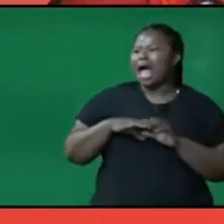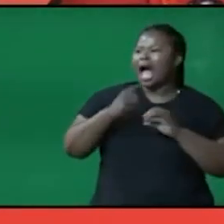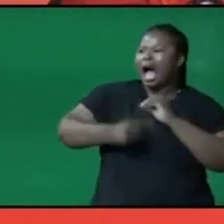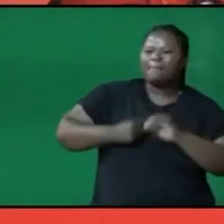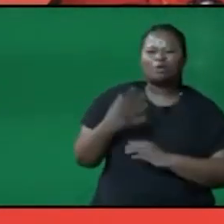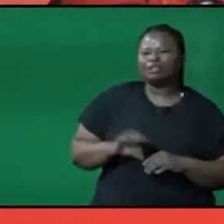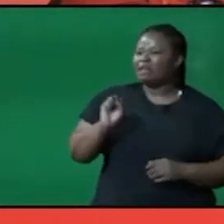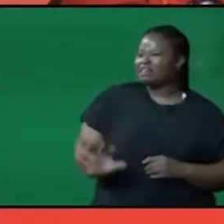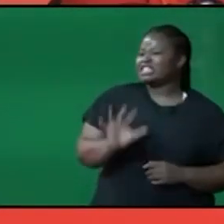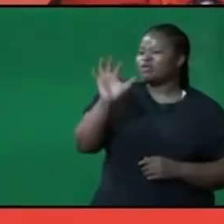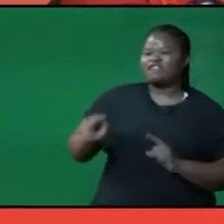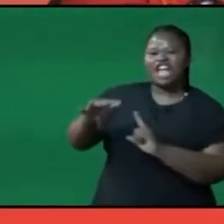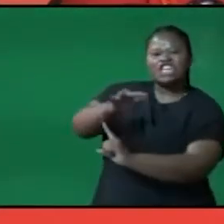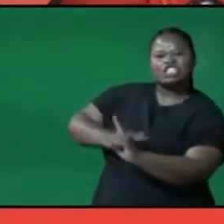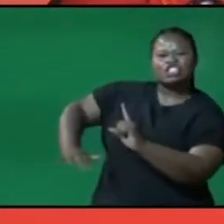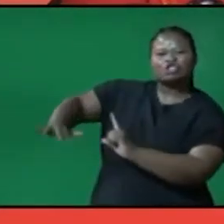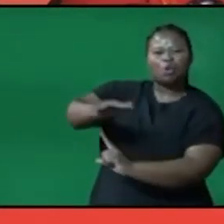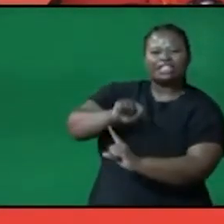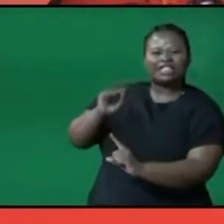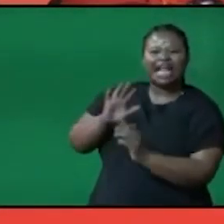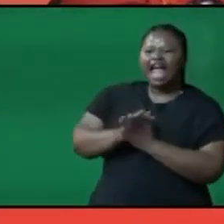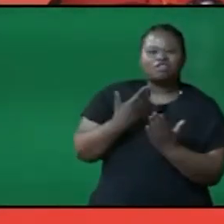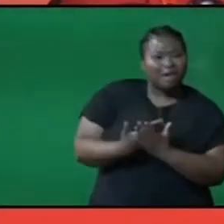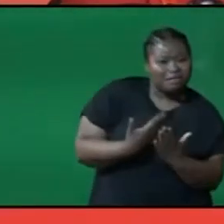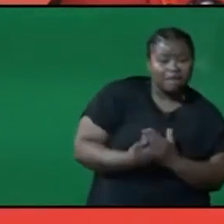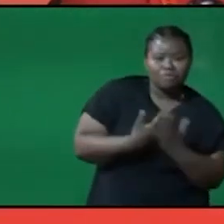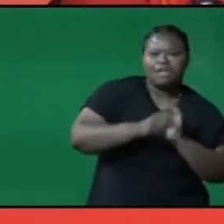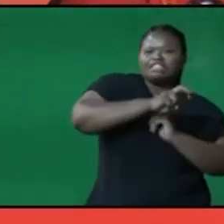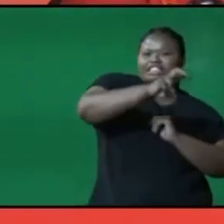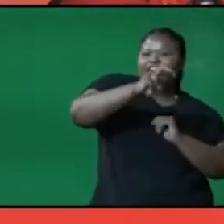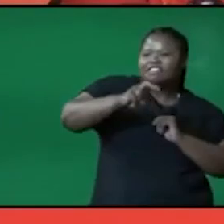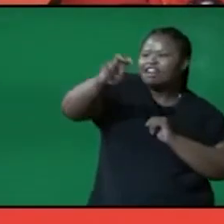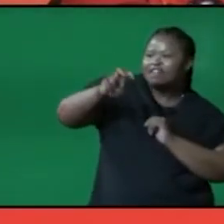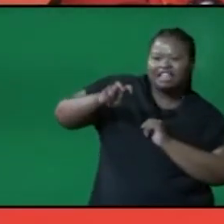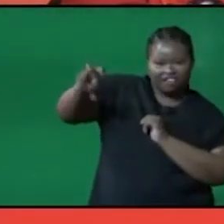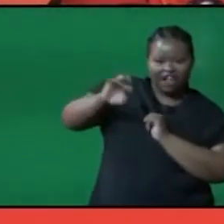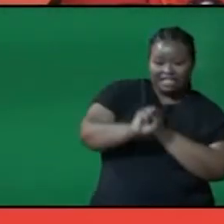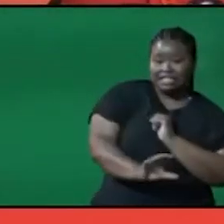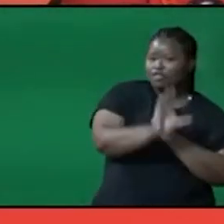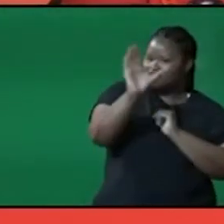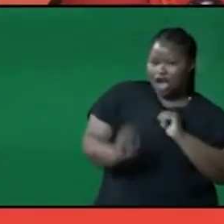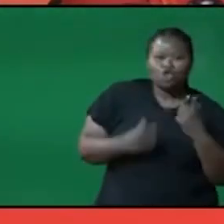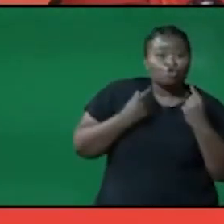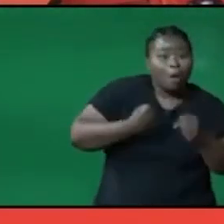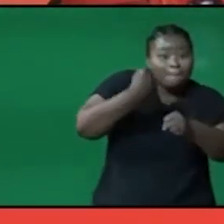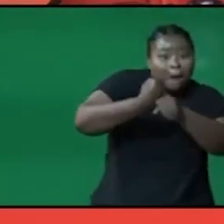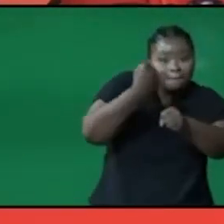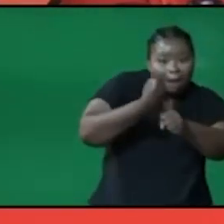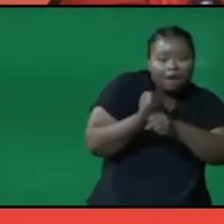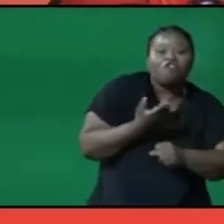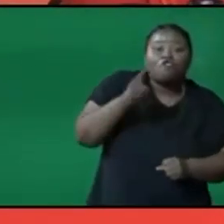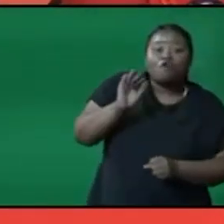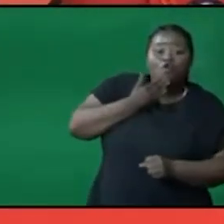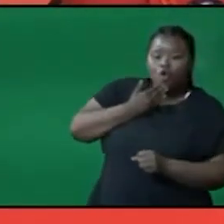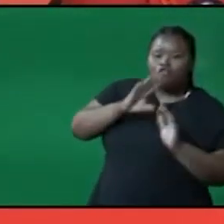South Africa and are thus able and willing to travel the length and breadth of South Africa to do the work of the